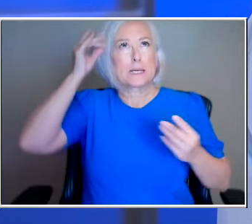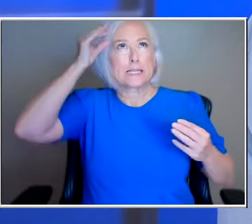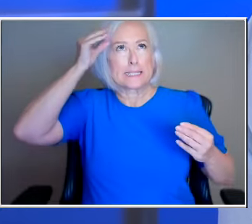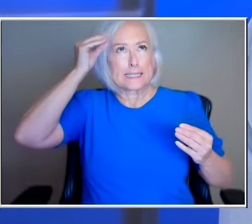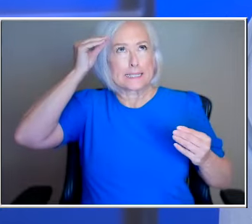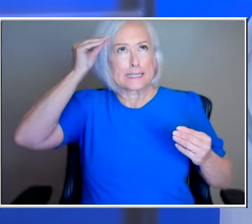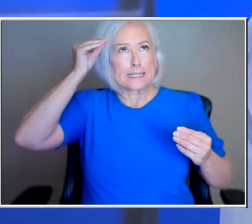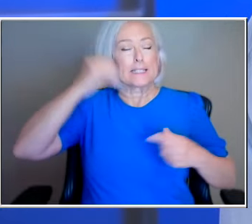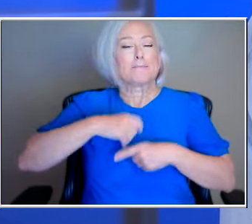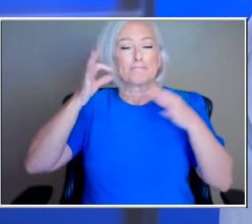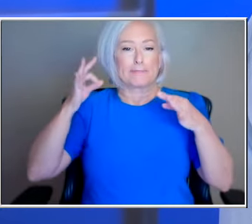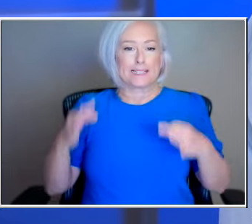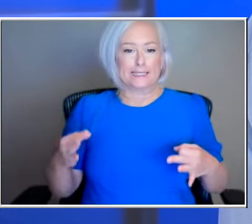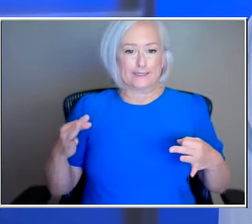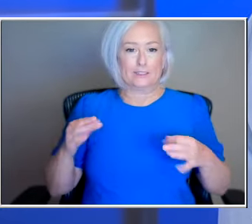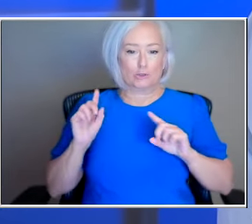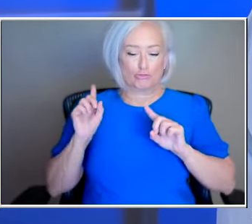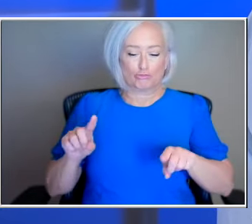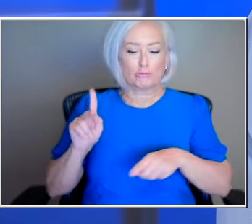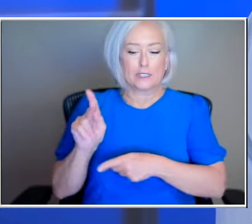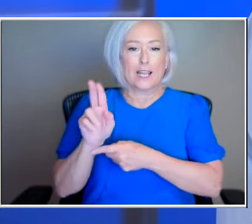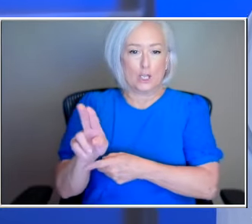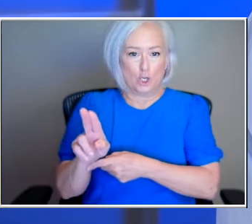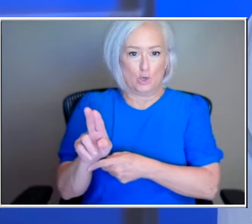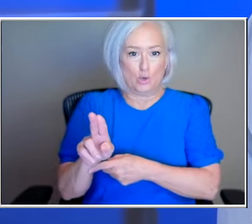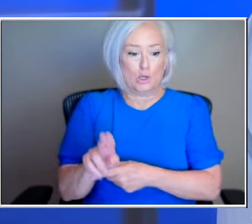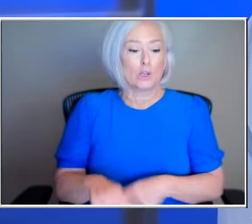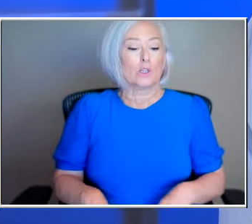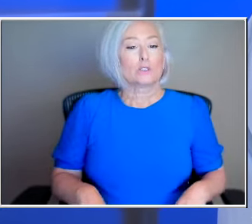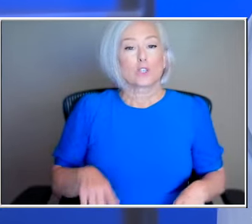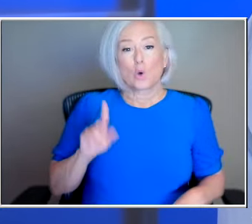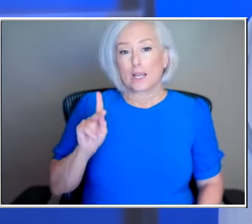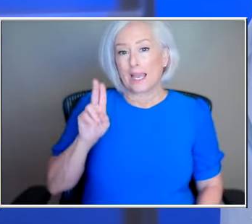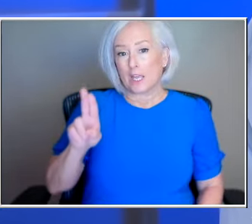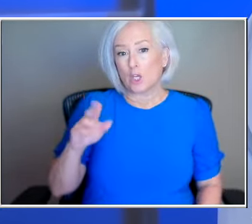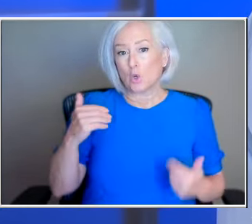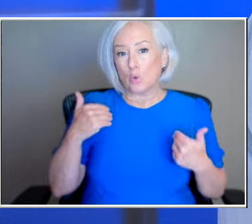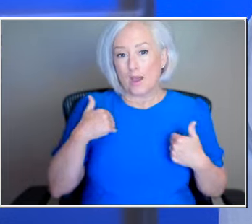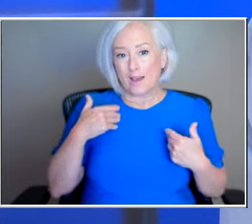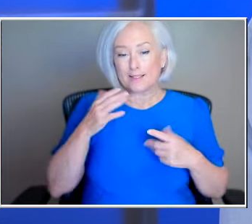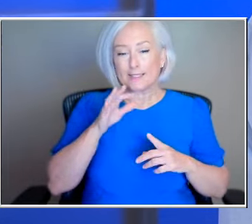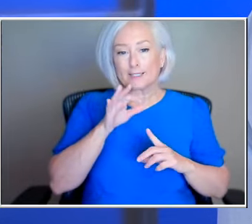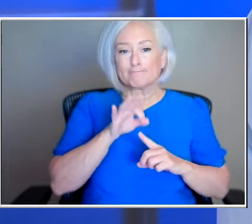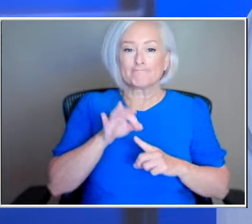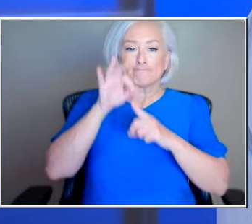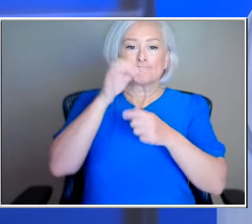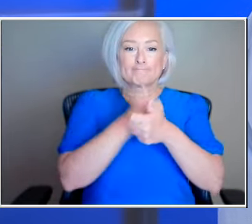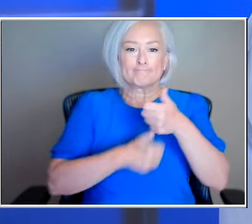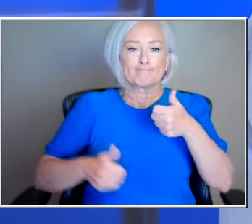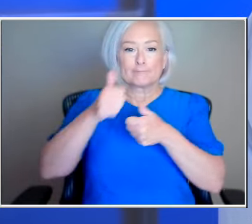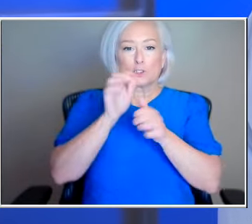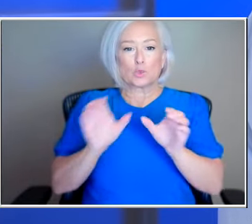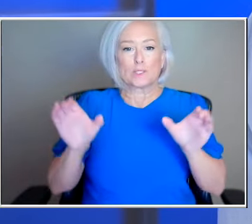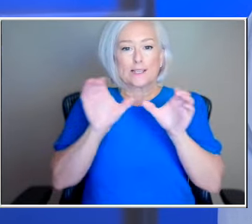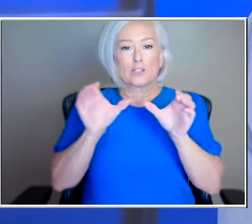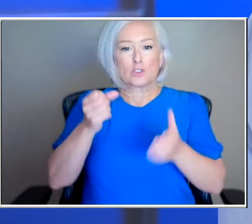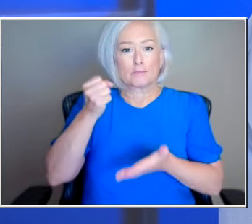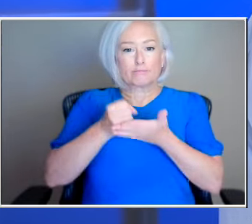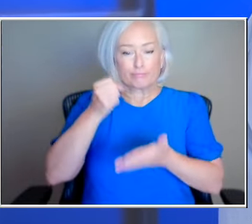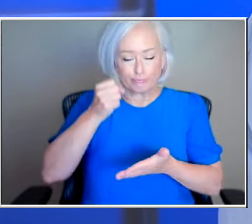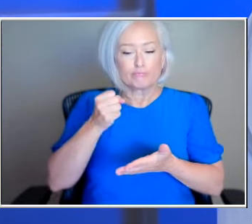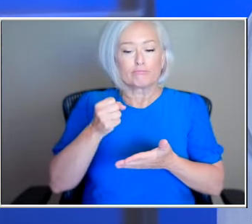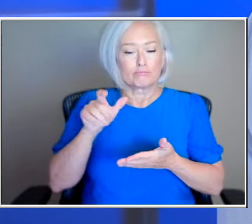bit of research, I would say that the designation that the KU Cancer Center has was important, but we had just heard, I think